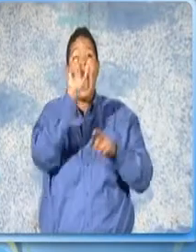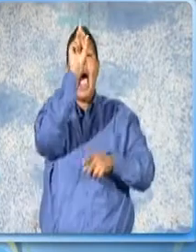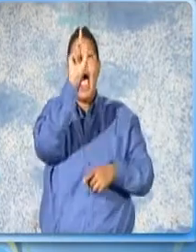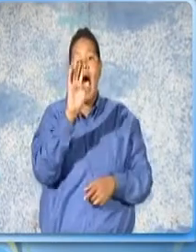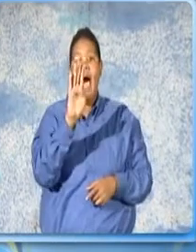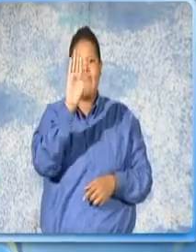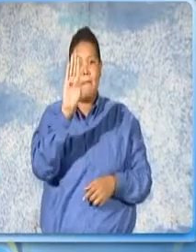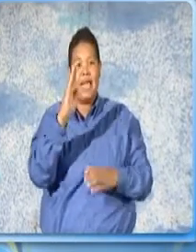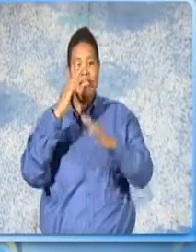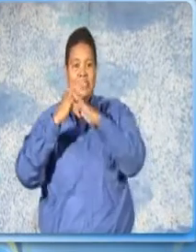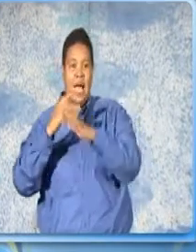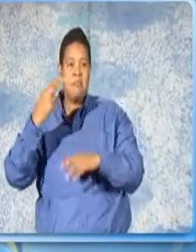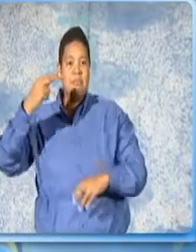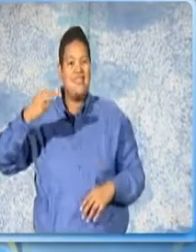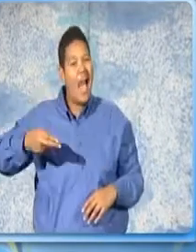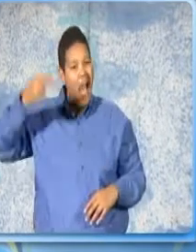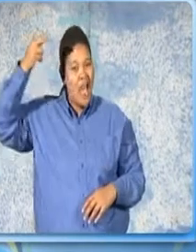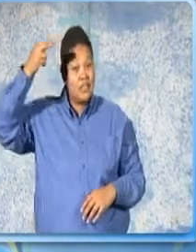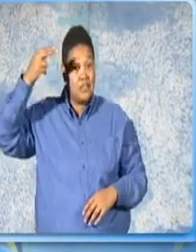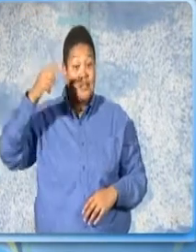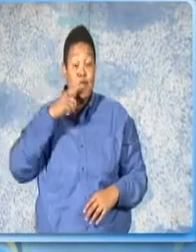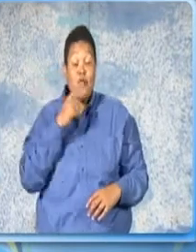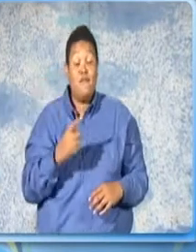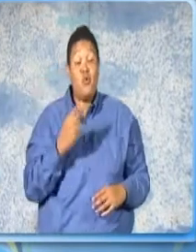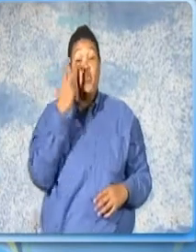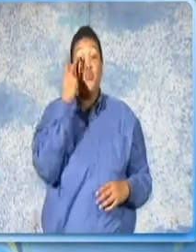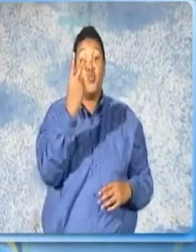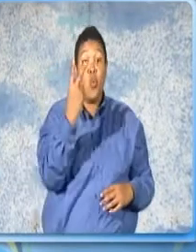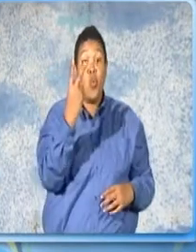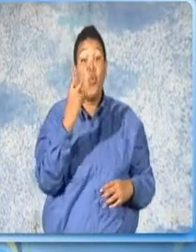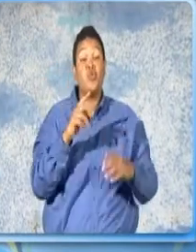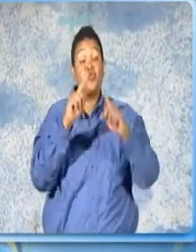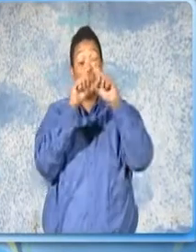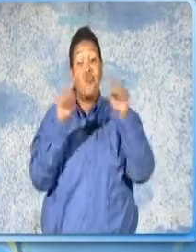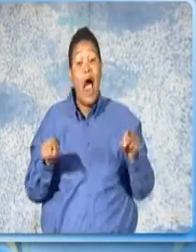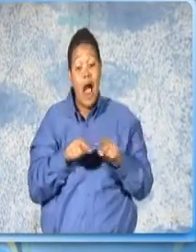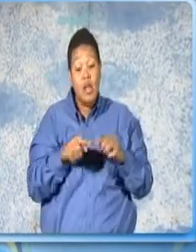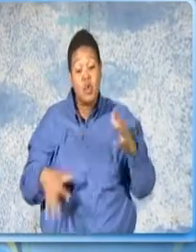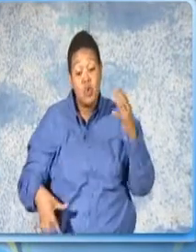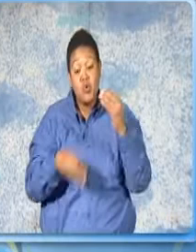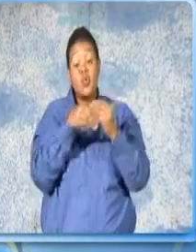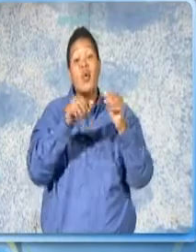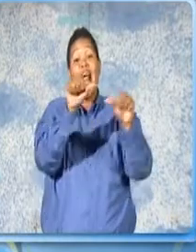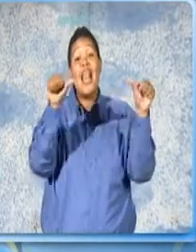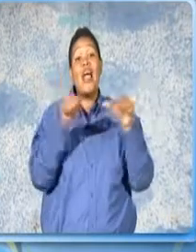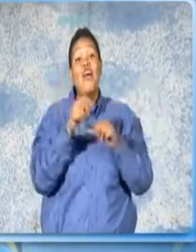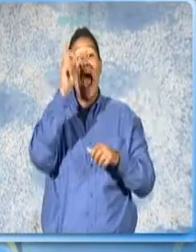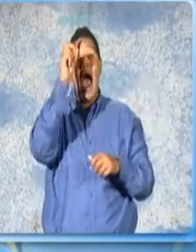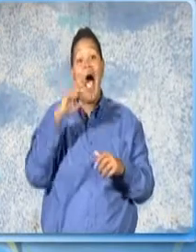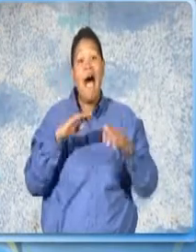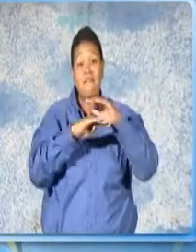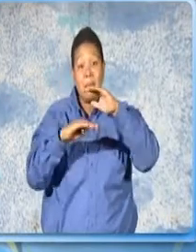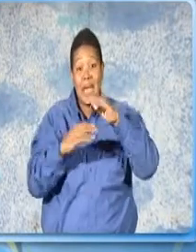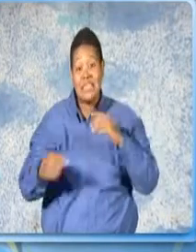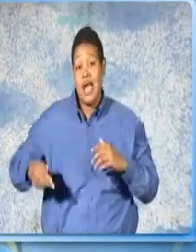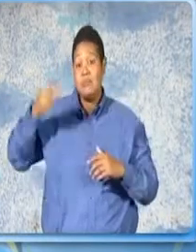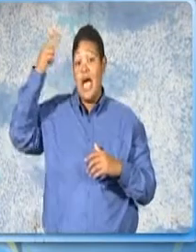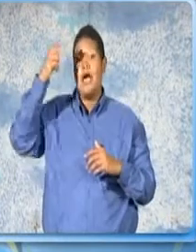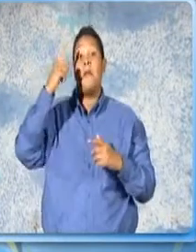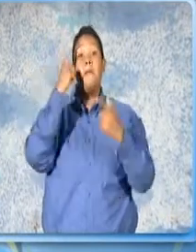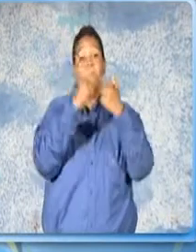So if there are two triangles, the total area would be half base times height plus half base times